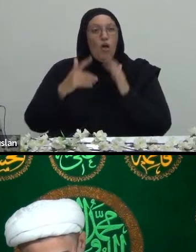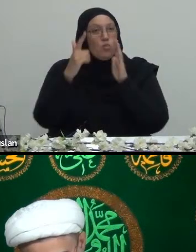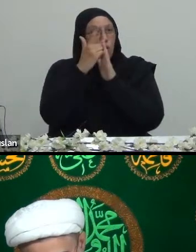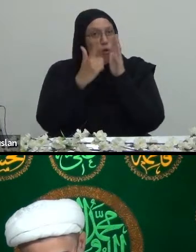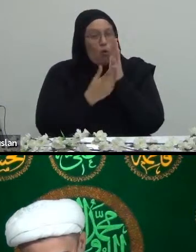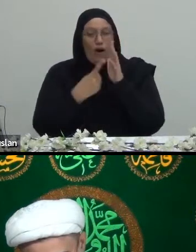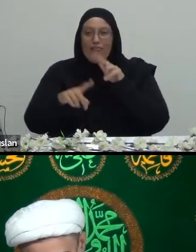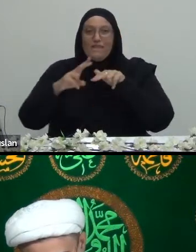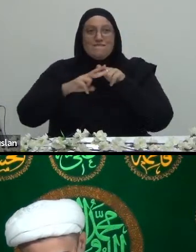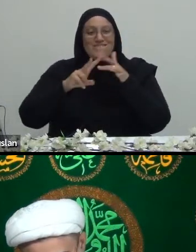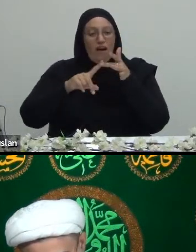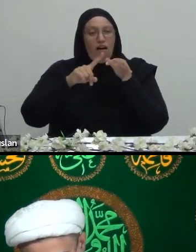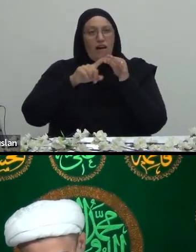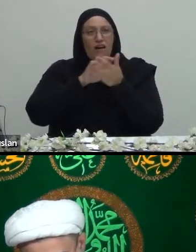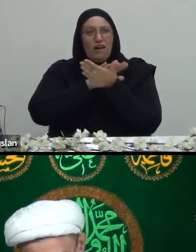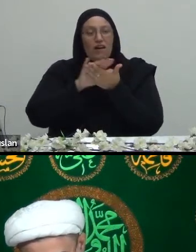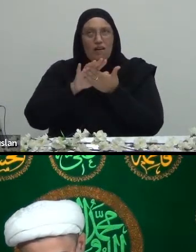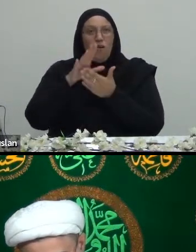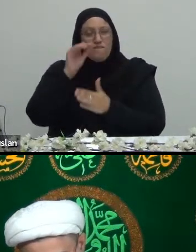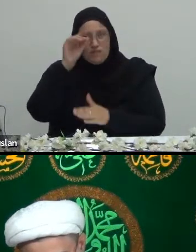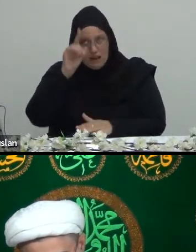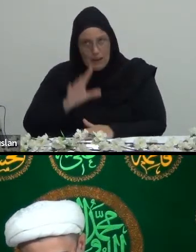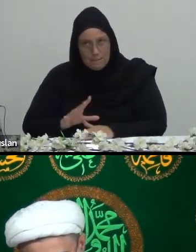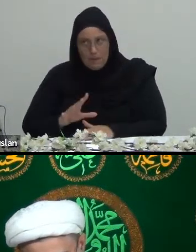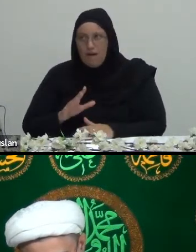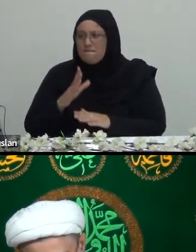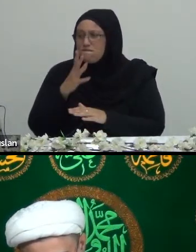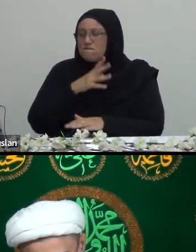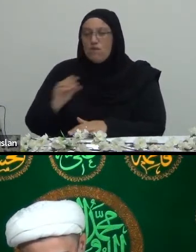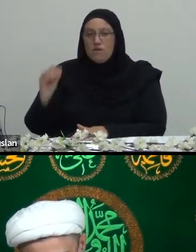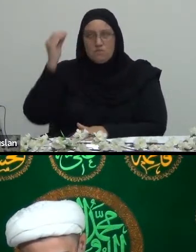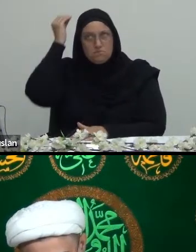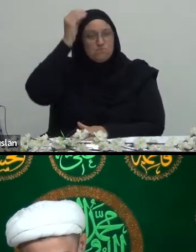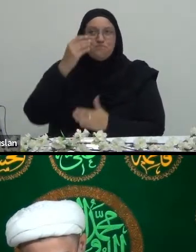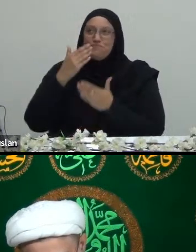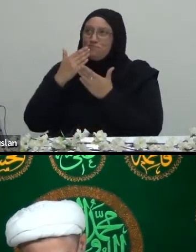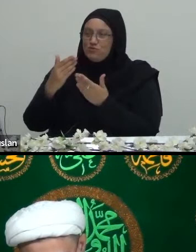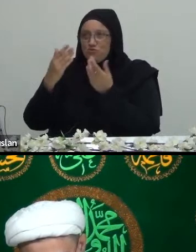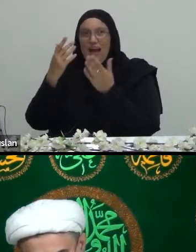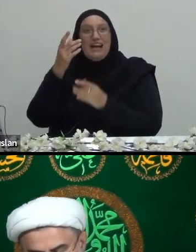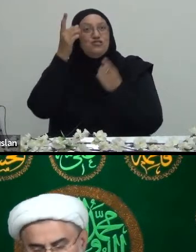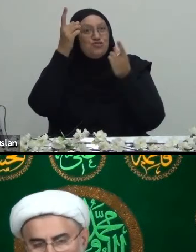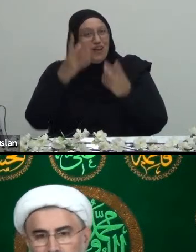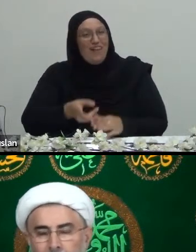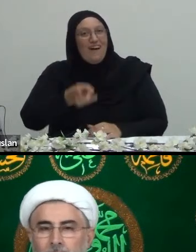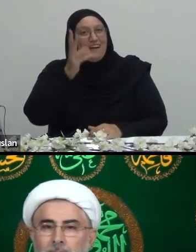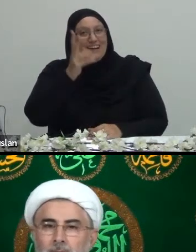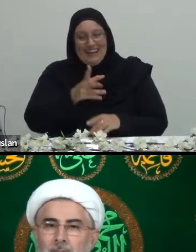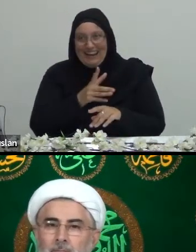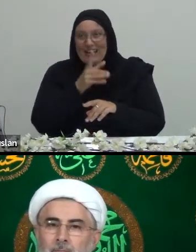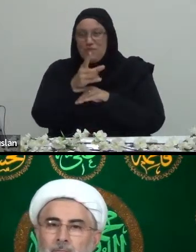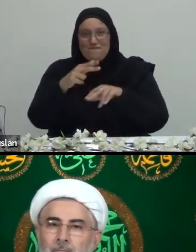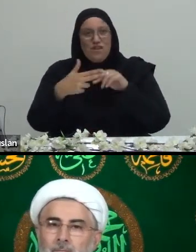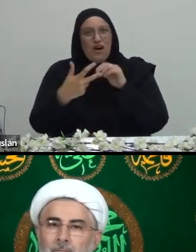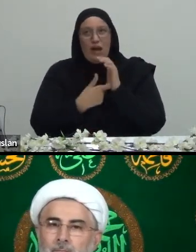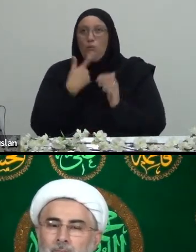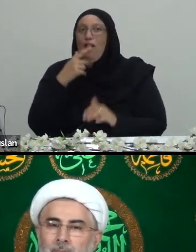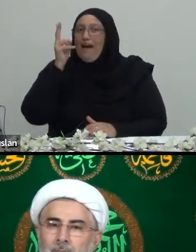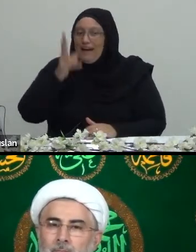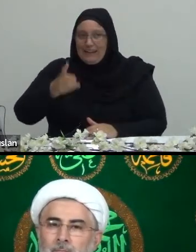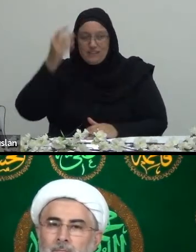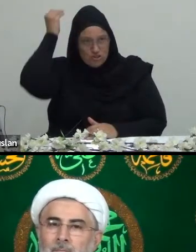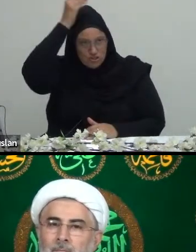Mansour. And inshallah, next Friday evening, we'll have Sheikh Mansour, we'll have